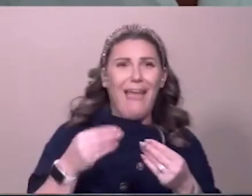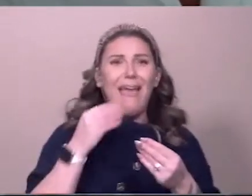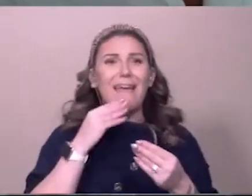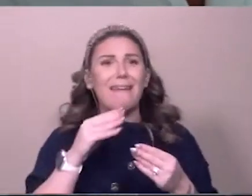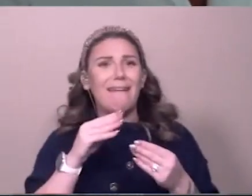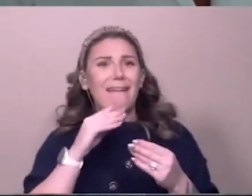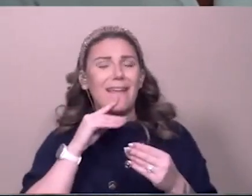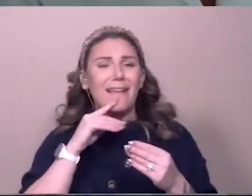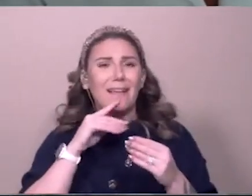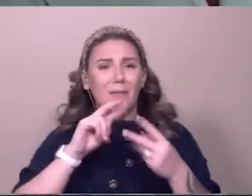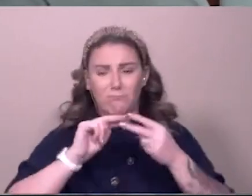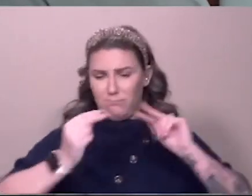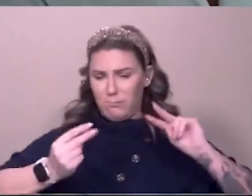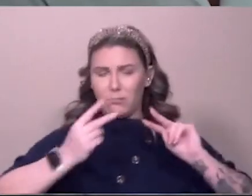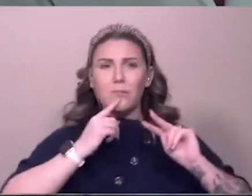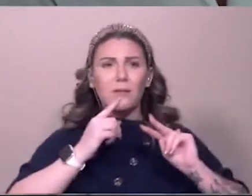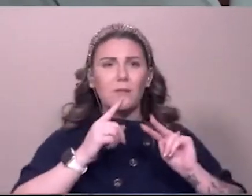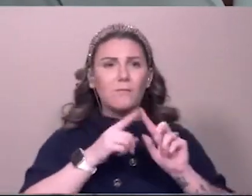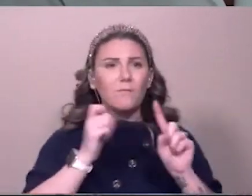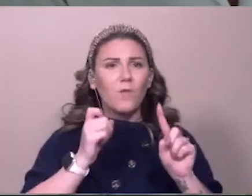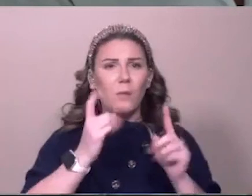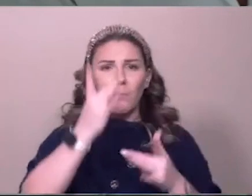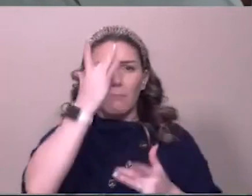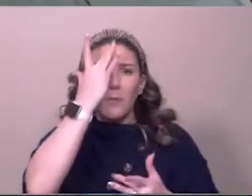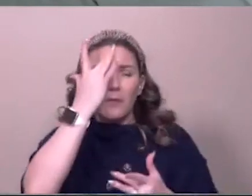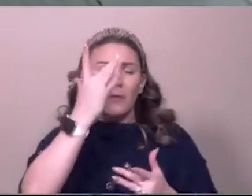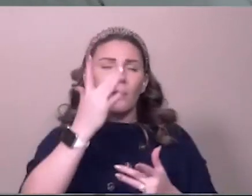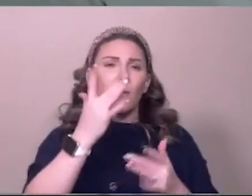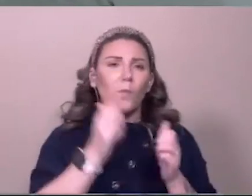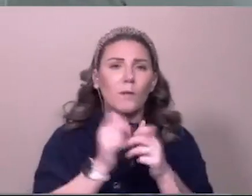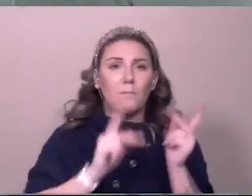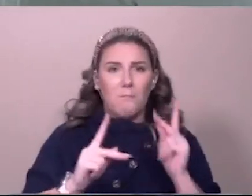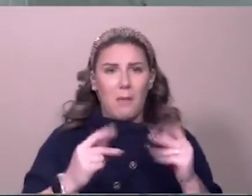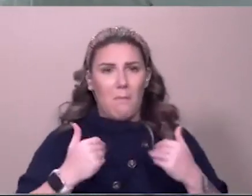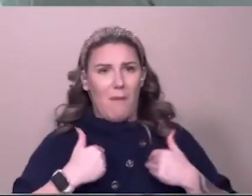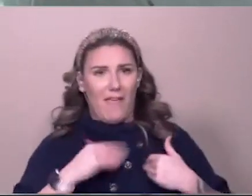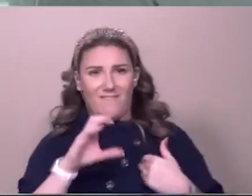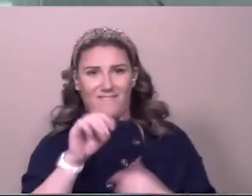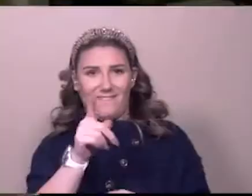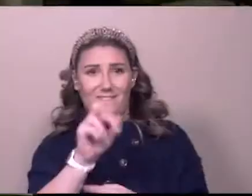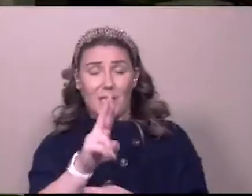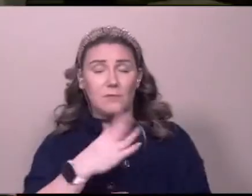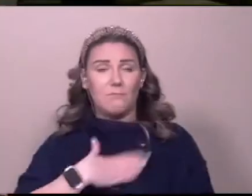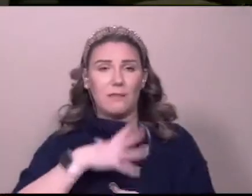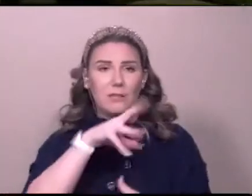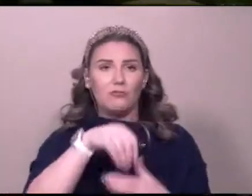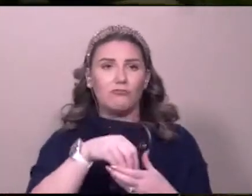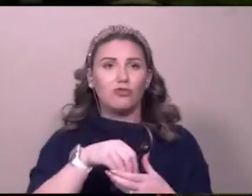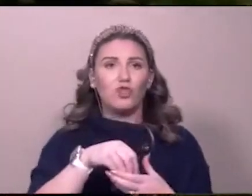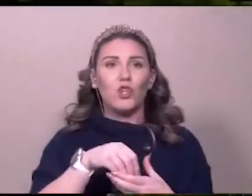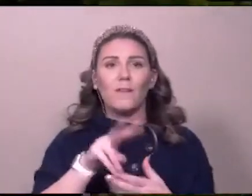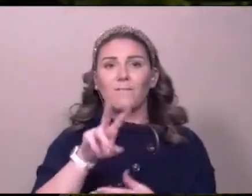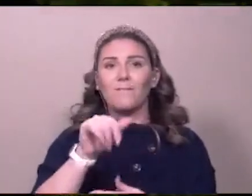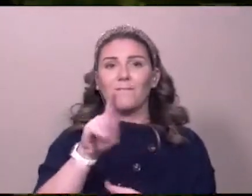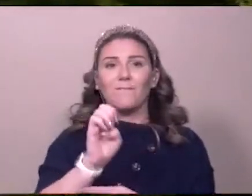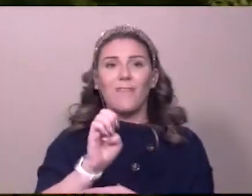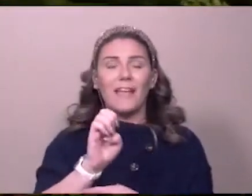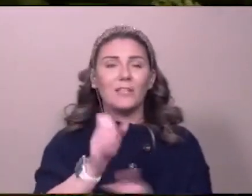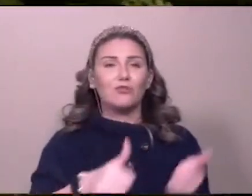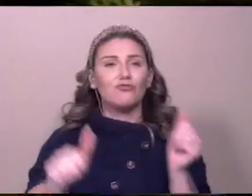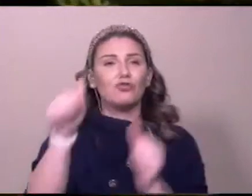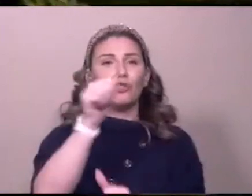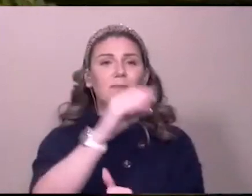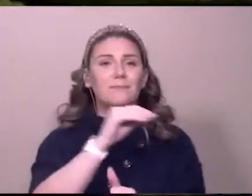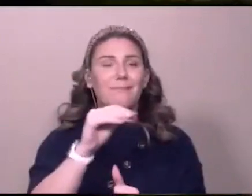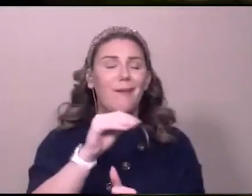serious illness from COVID in people who have cancer. So please join us, because Vice Chancellor and Director of the Cancer Center, Dr. Roy